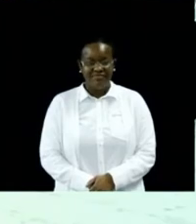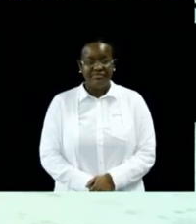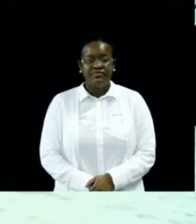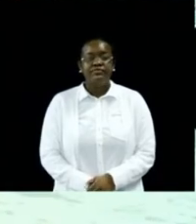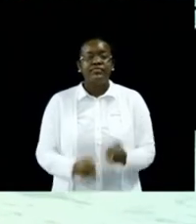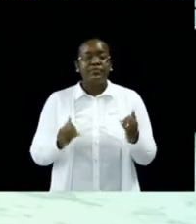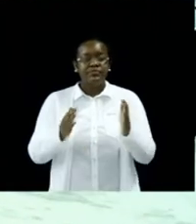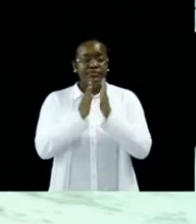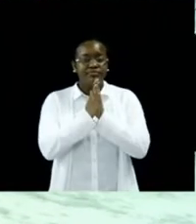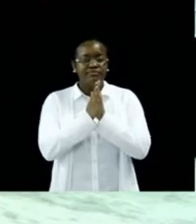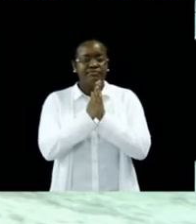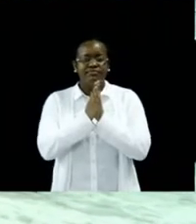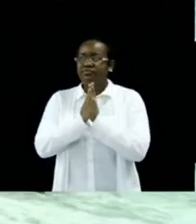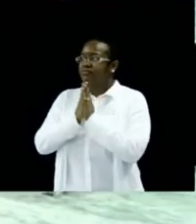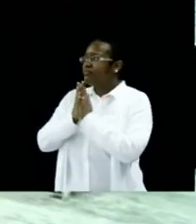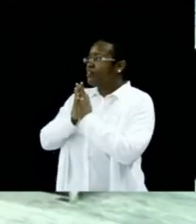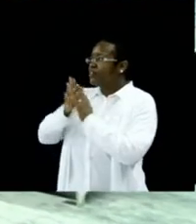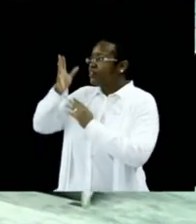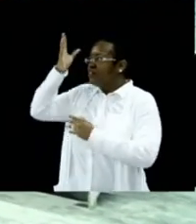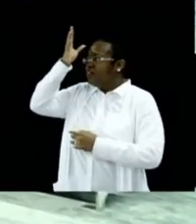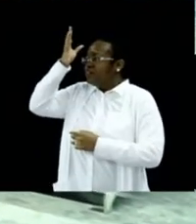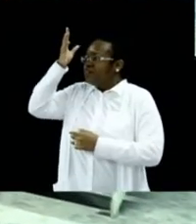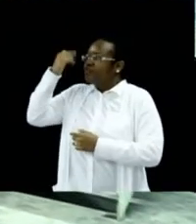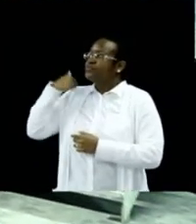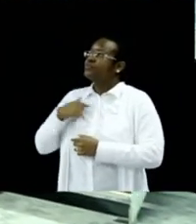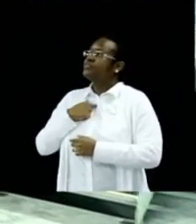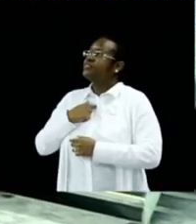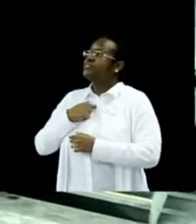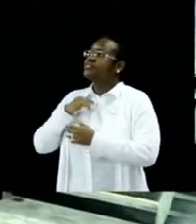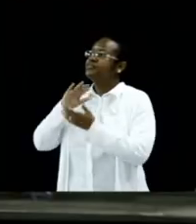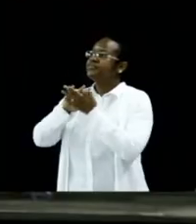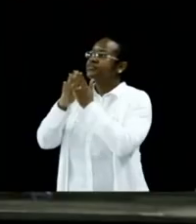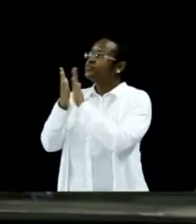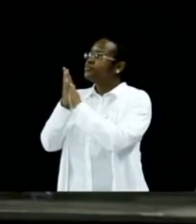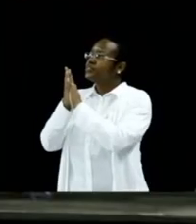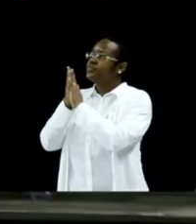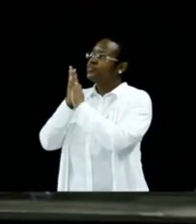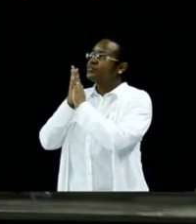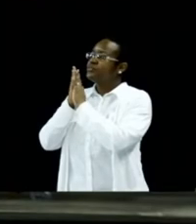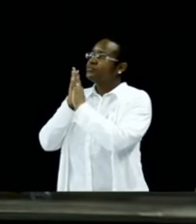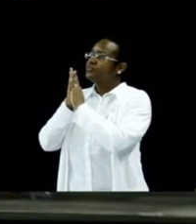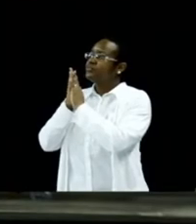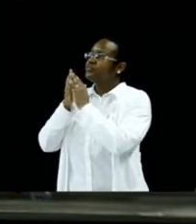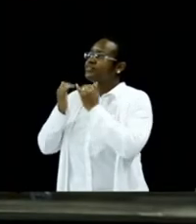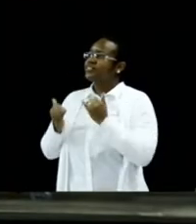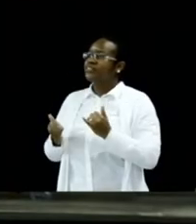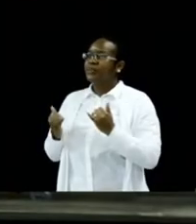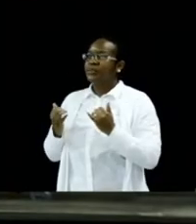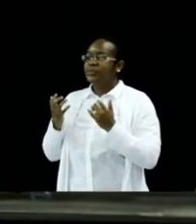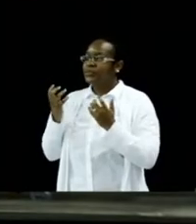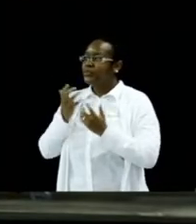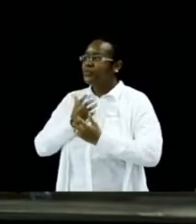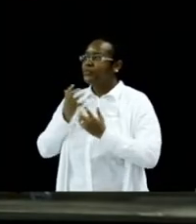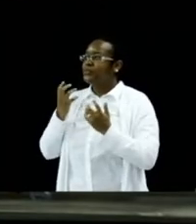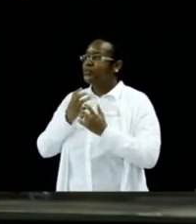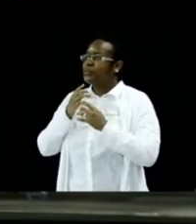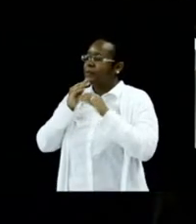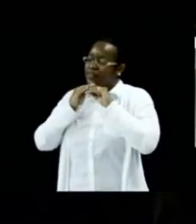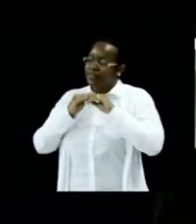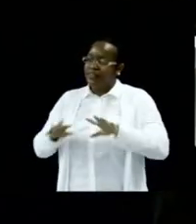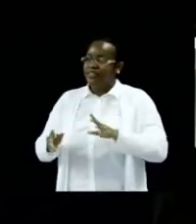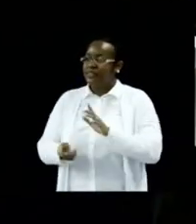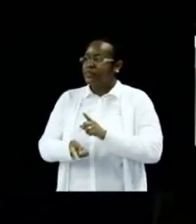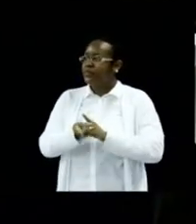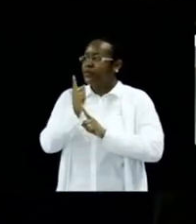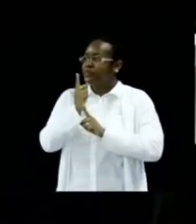Father God, we praise you on this blessed moment that you are